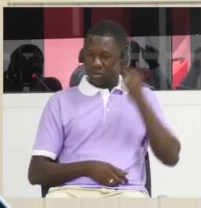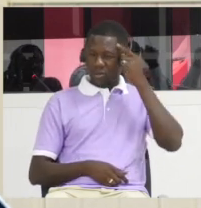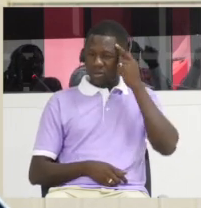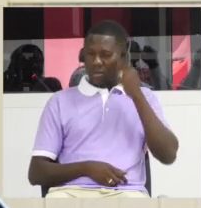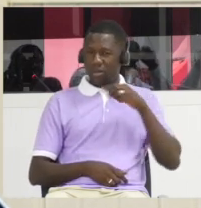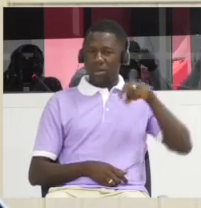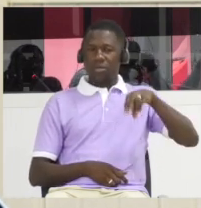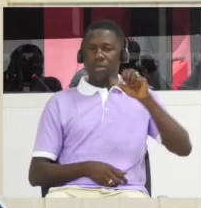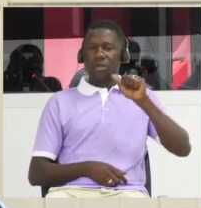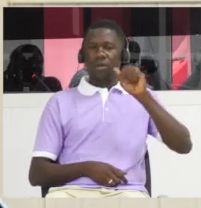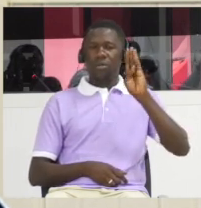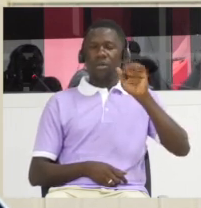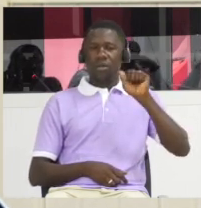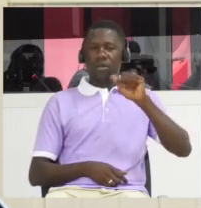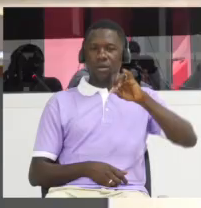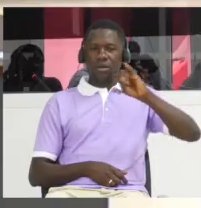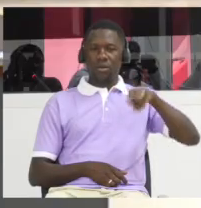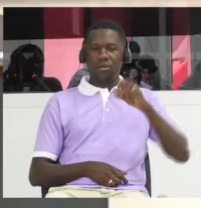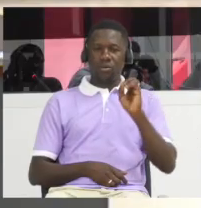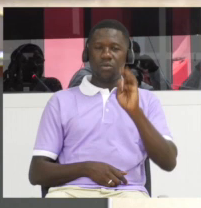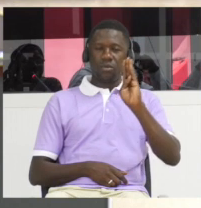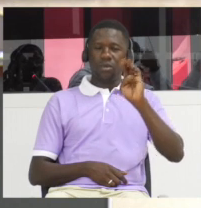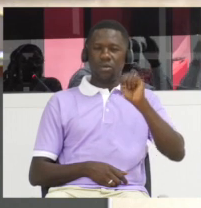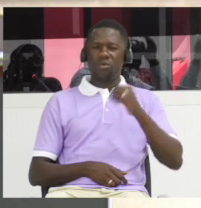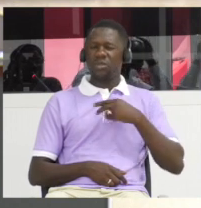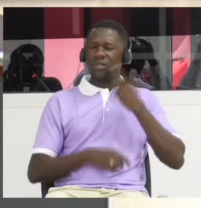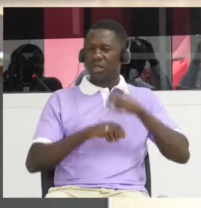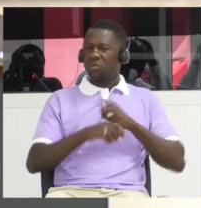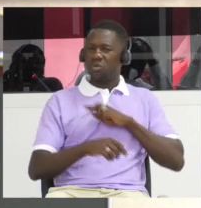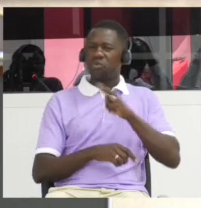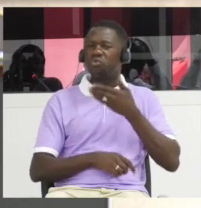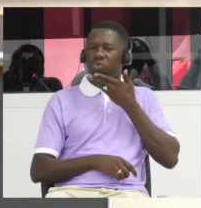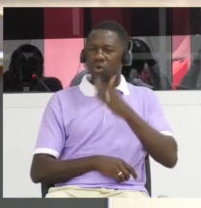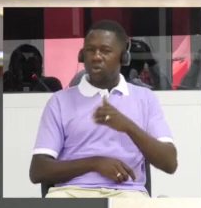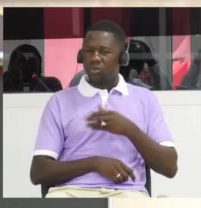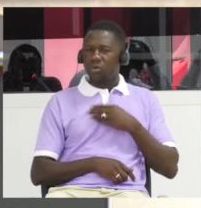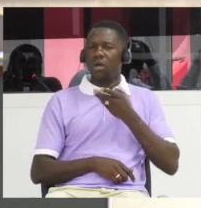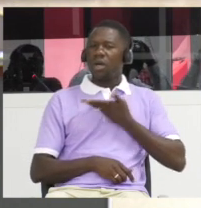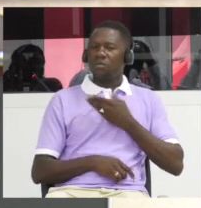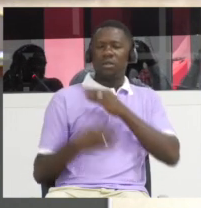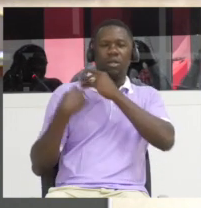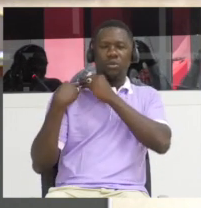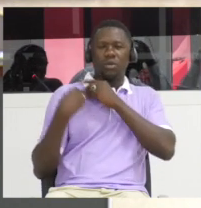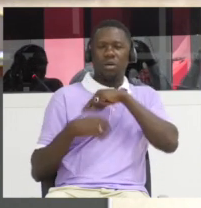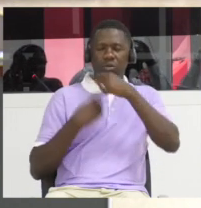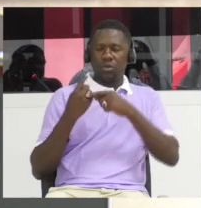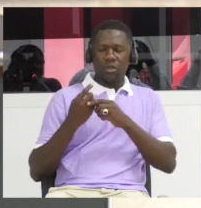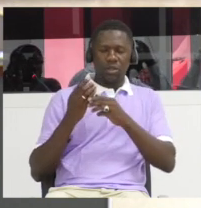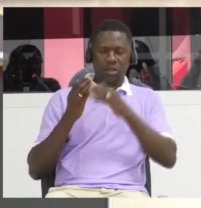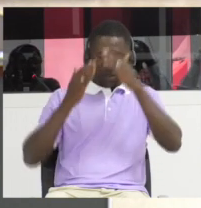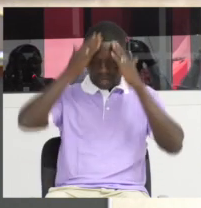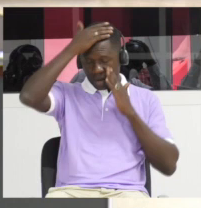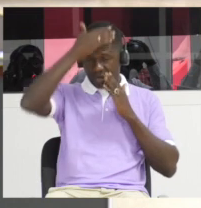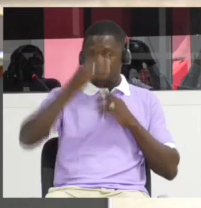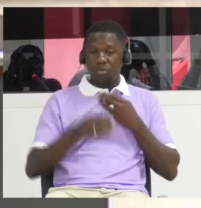young to assume responsibility of the army. You know. But with the presence